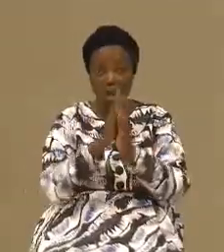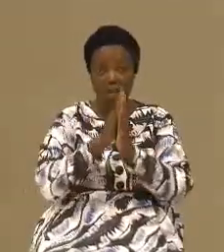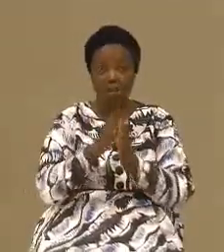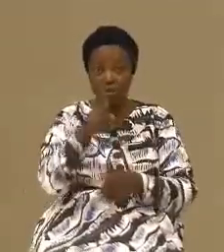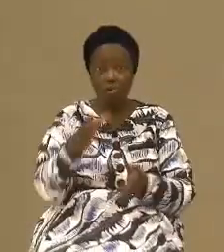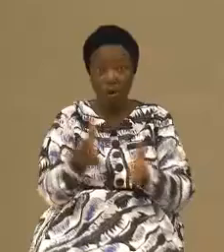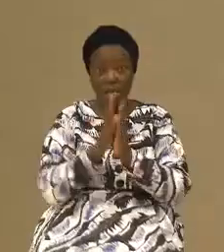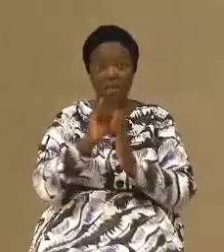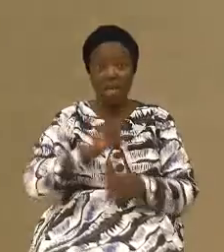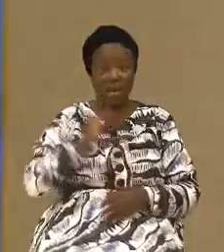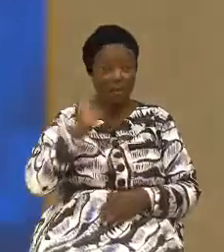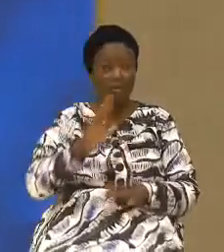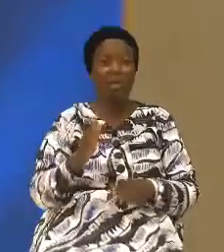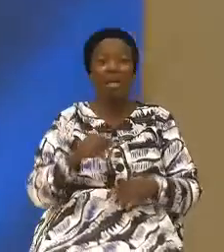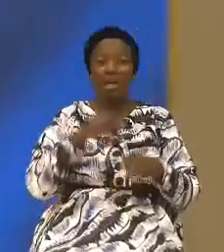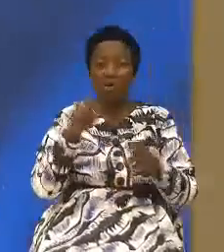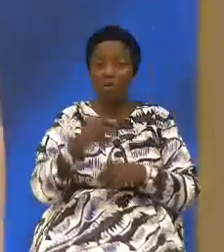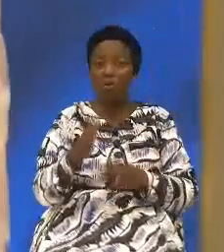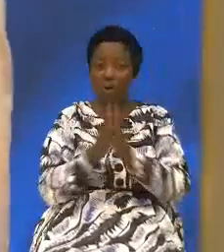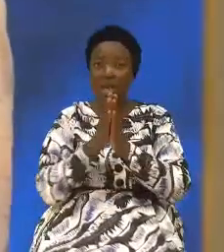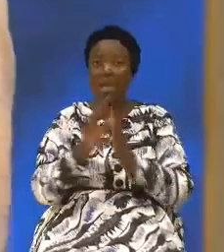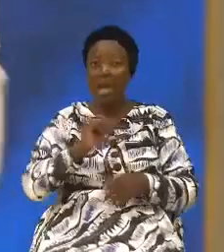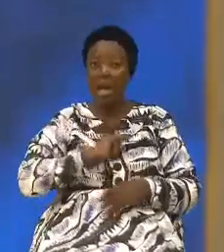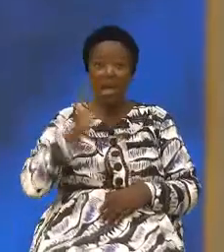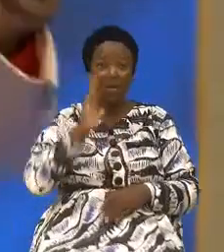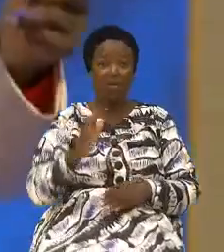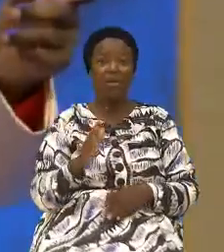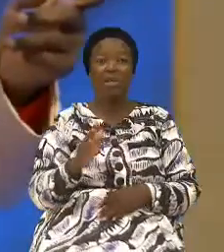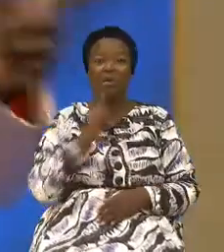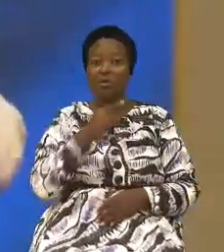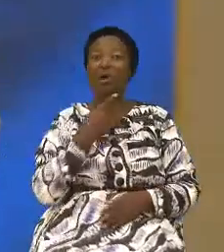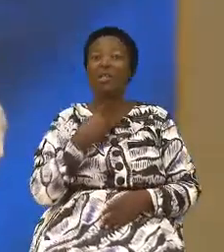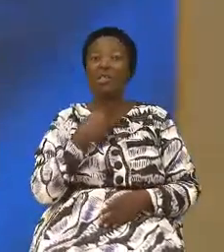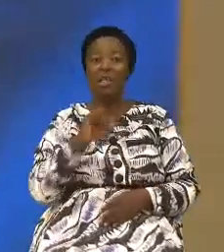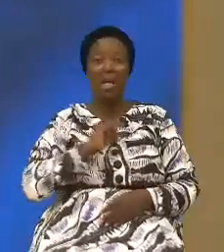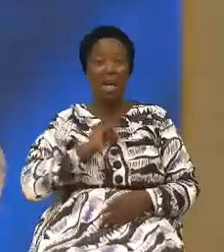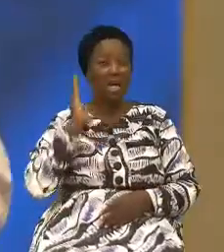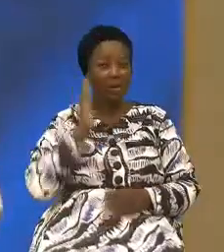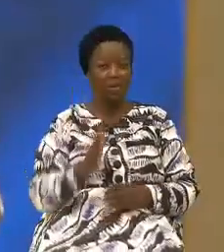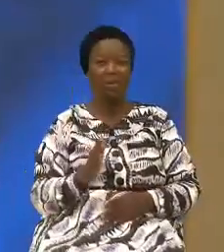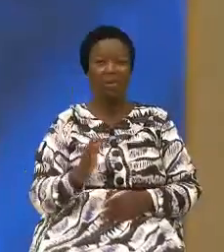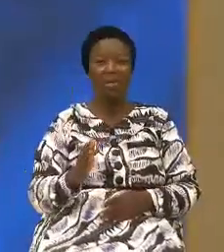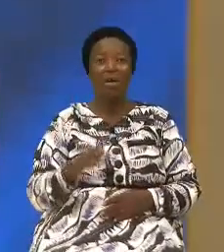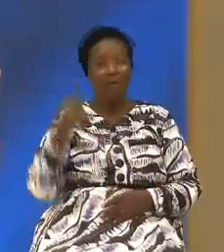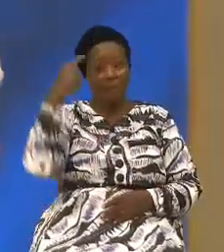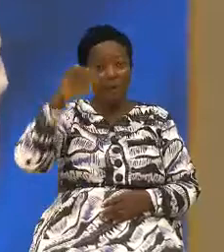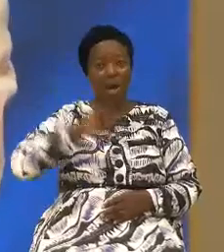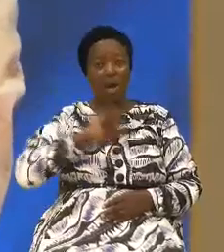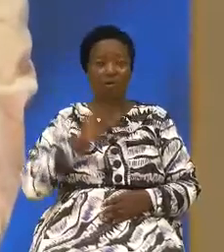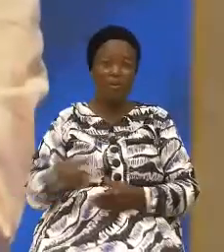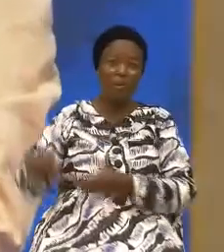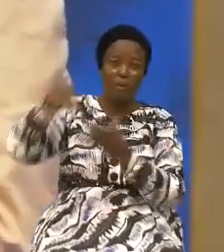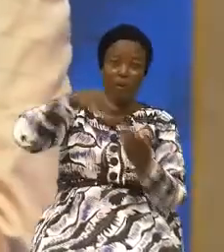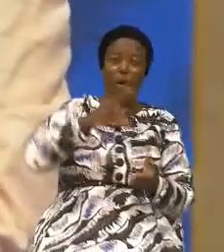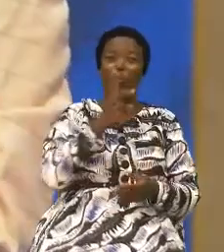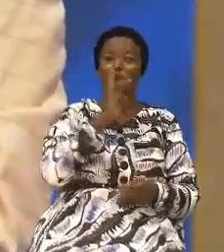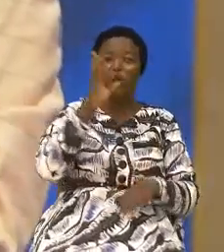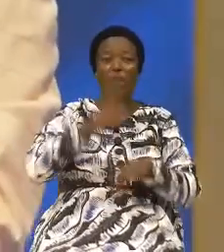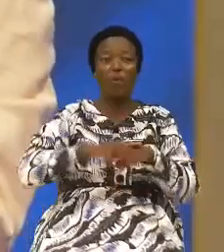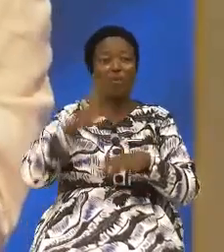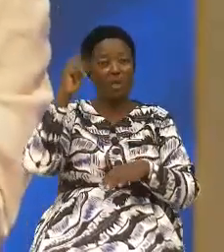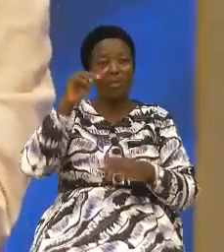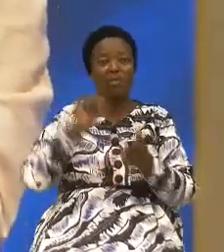pray? I will. You are thirsty? I will. For I will pour water upon him that is